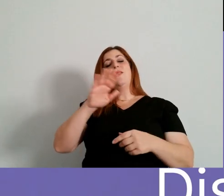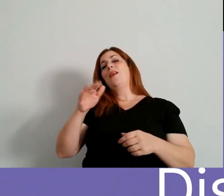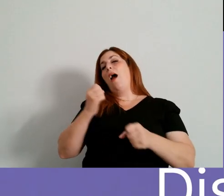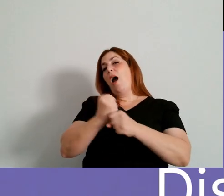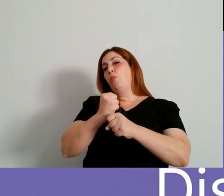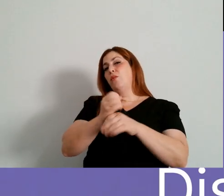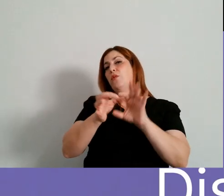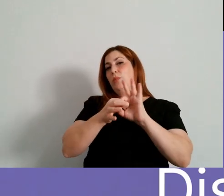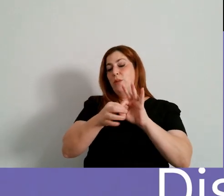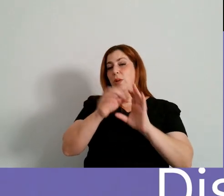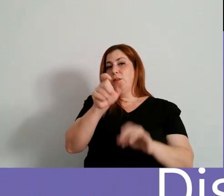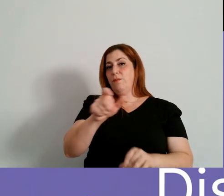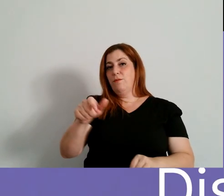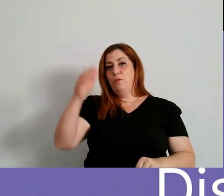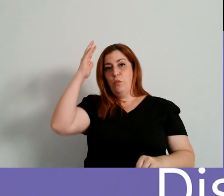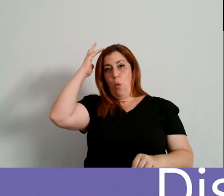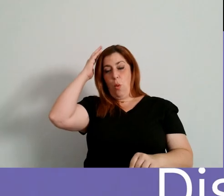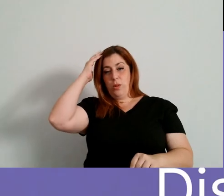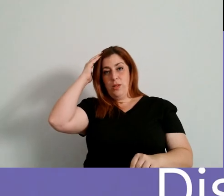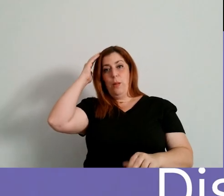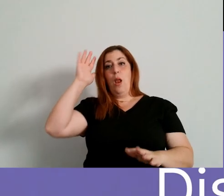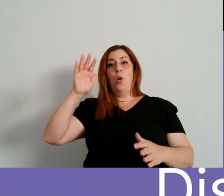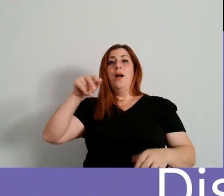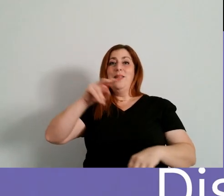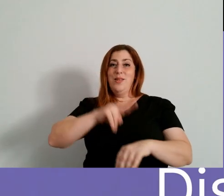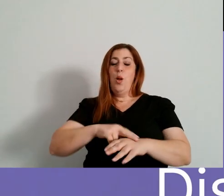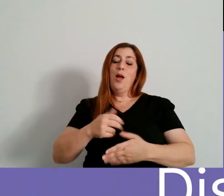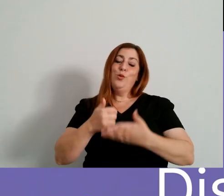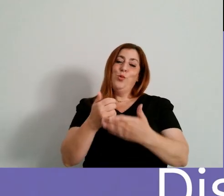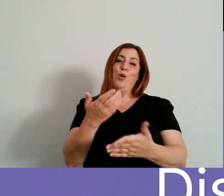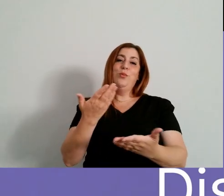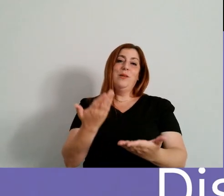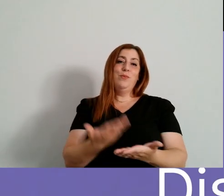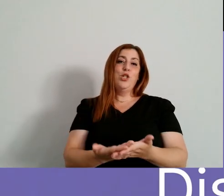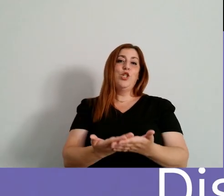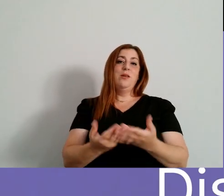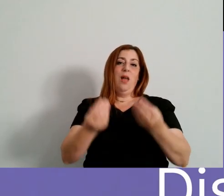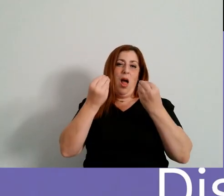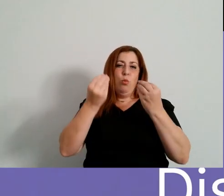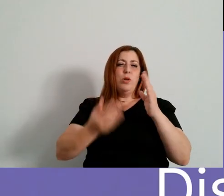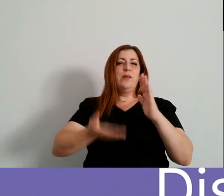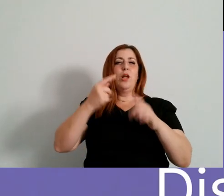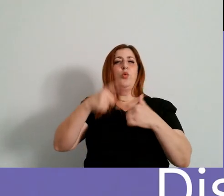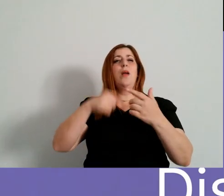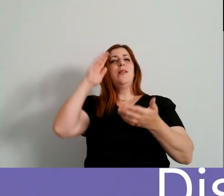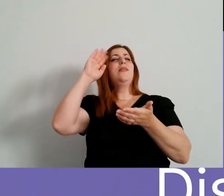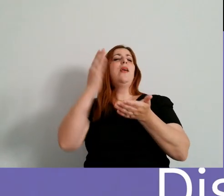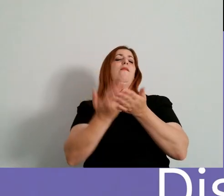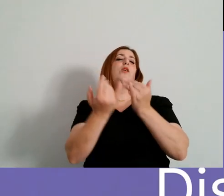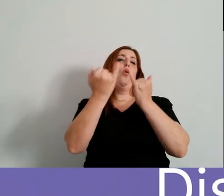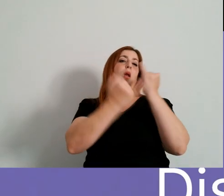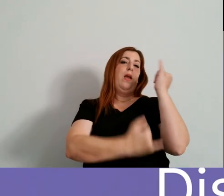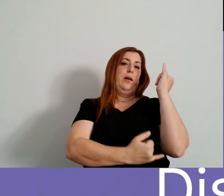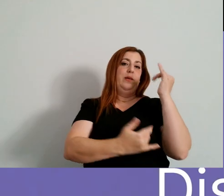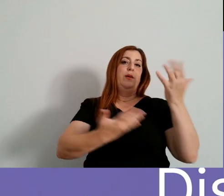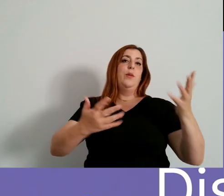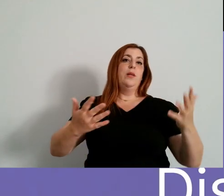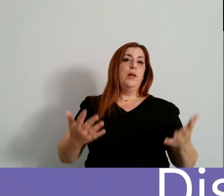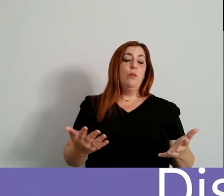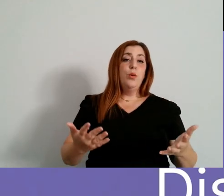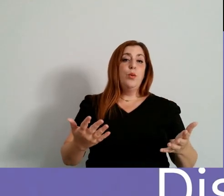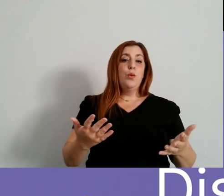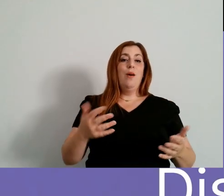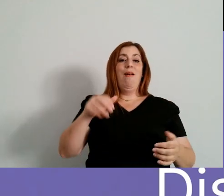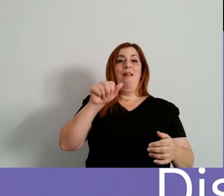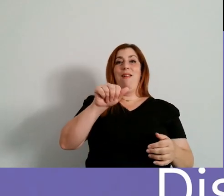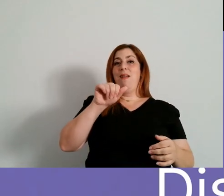look up certain safety online, especially with the rise of AI. Keep those things in